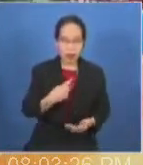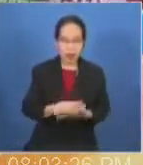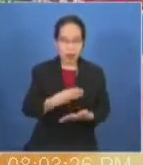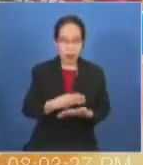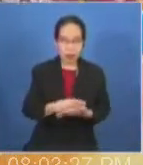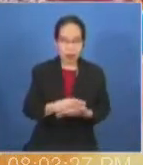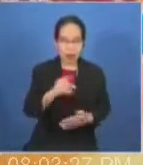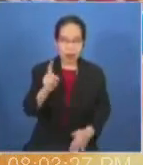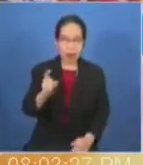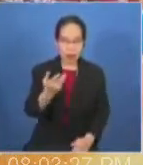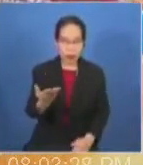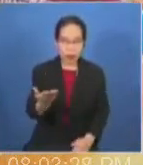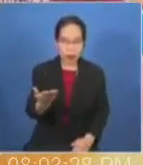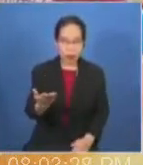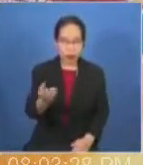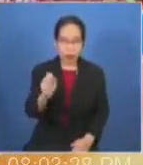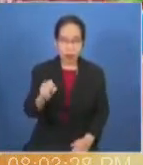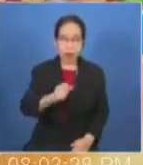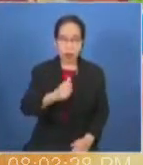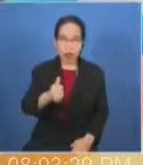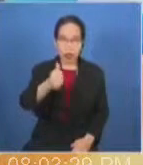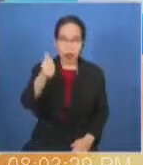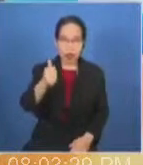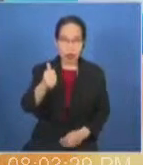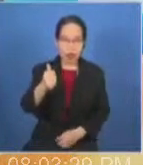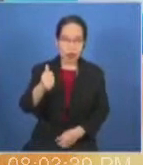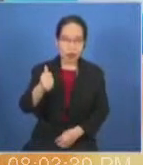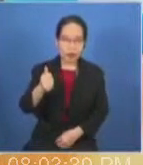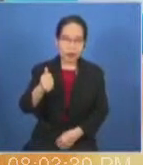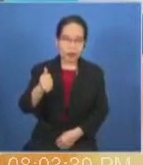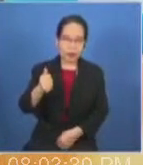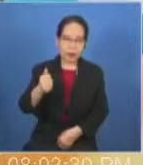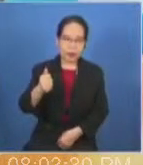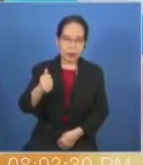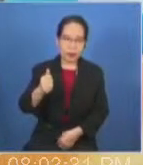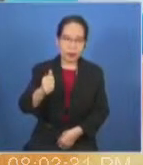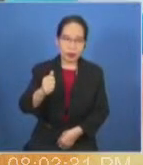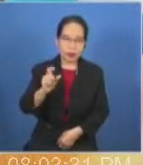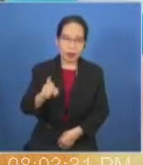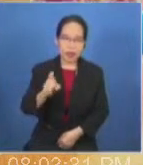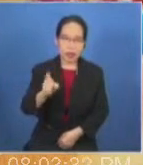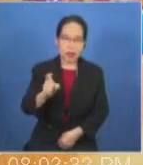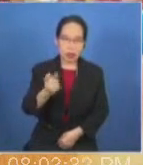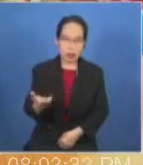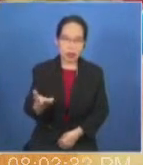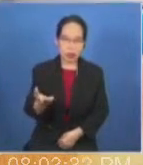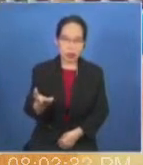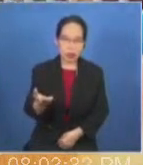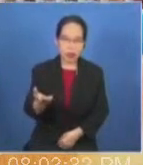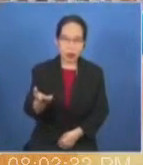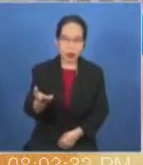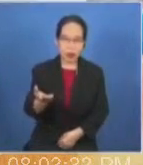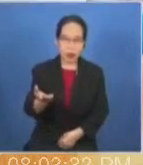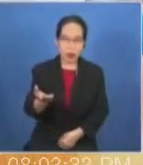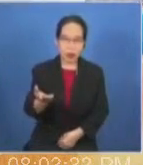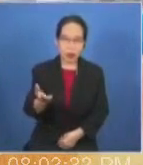is that okay? Yes, it is. You need it more. So just add how much you